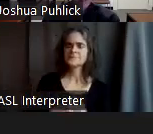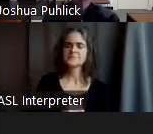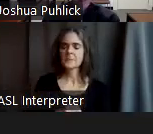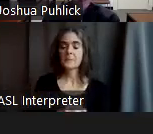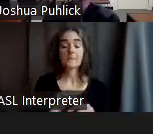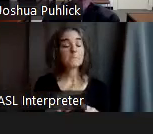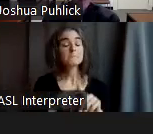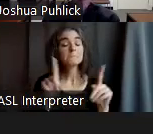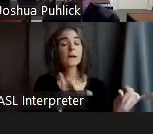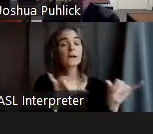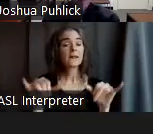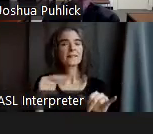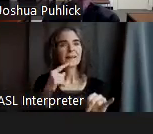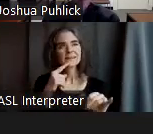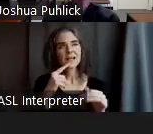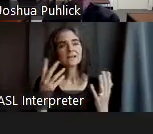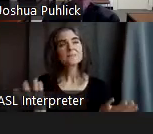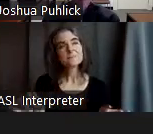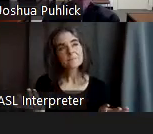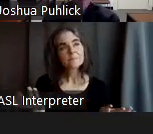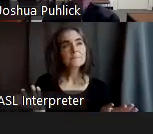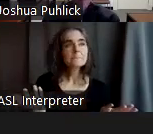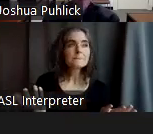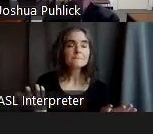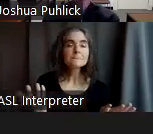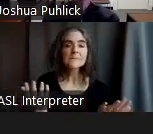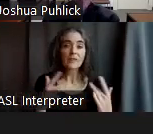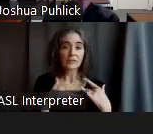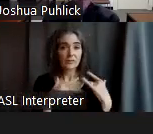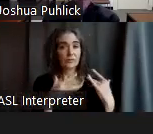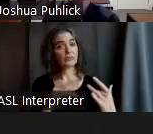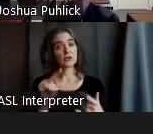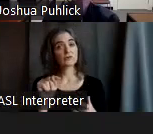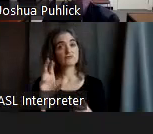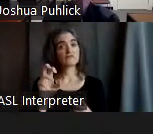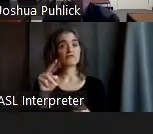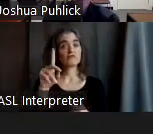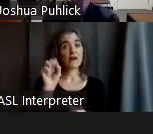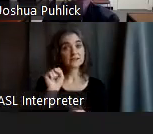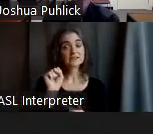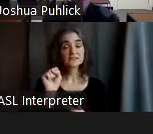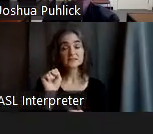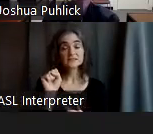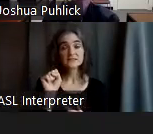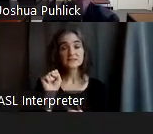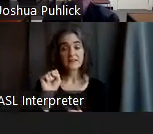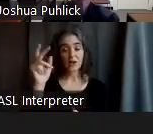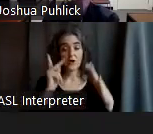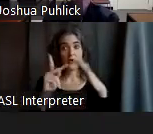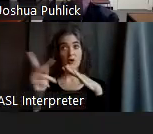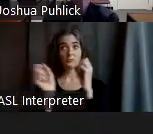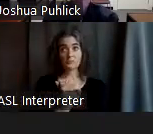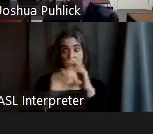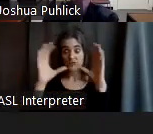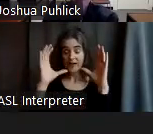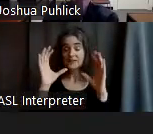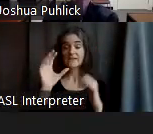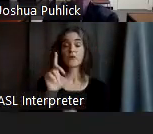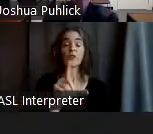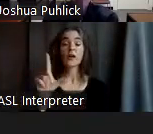But like I said, the trends that are projected for longleaf